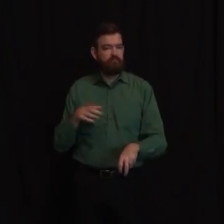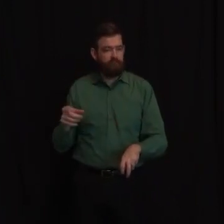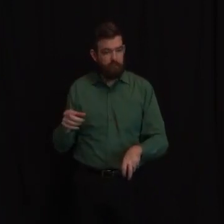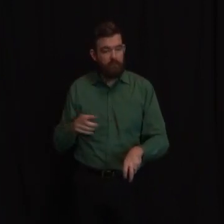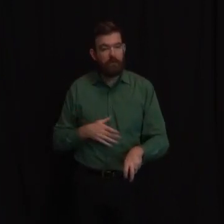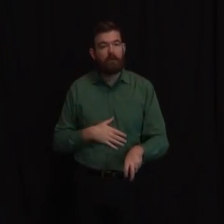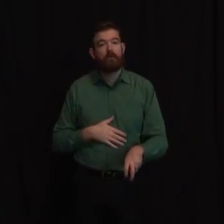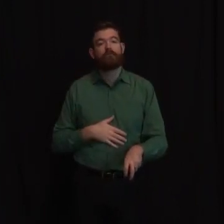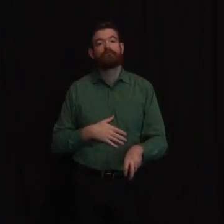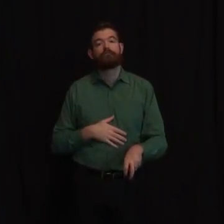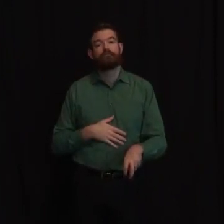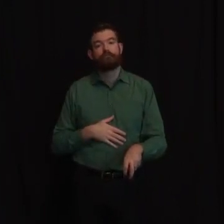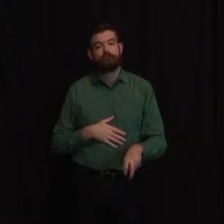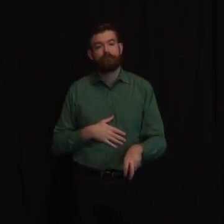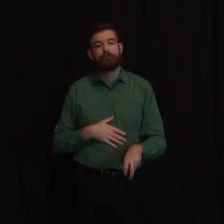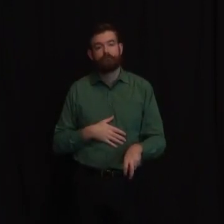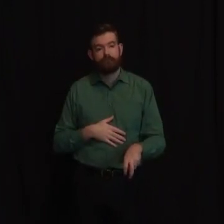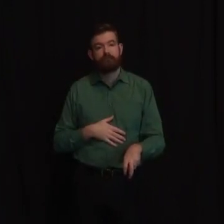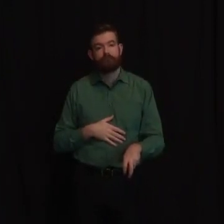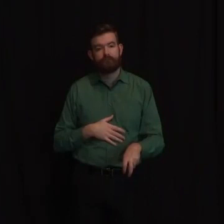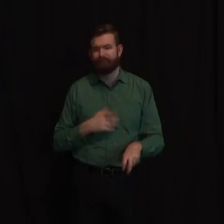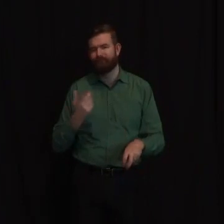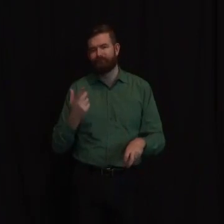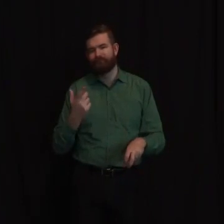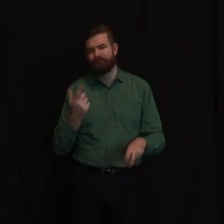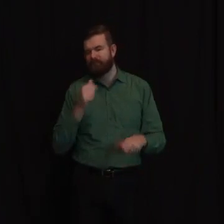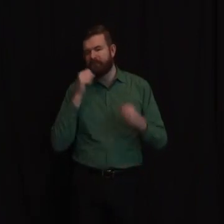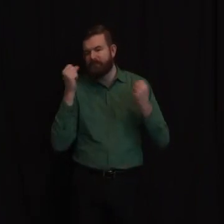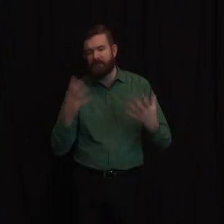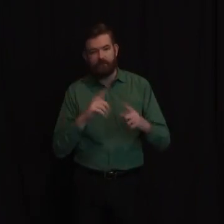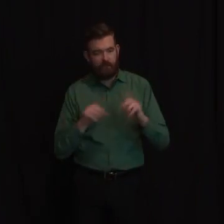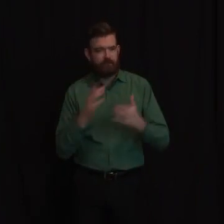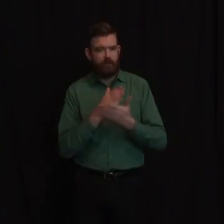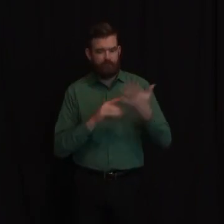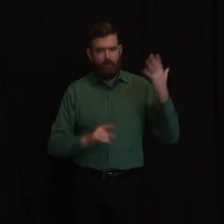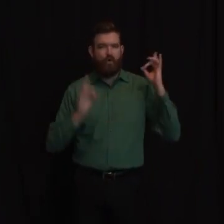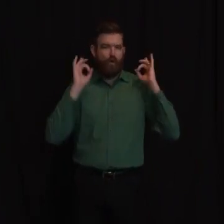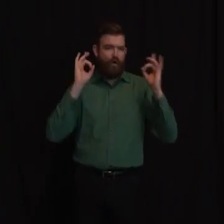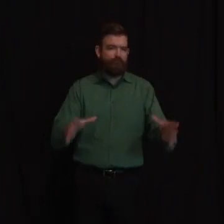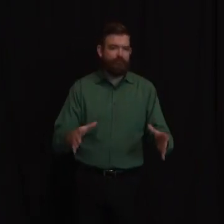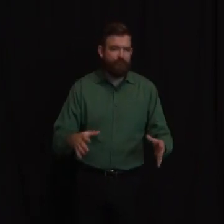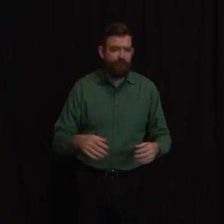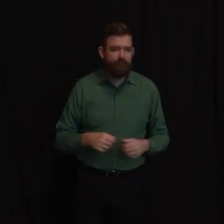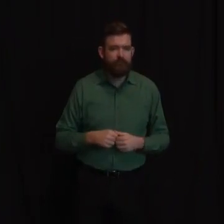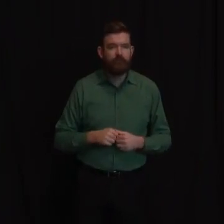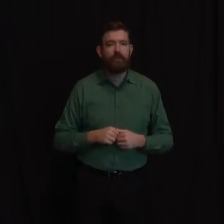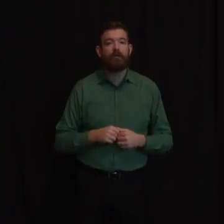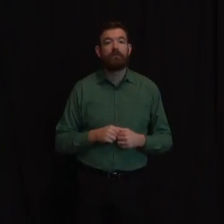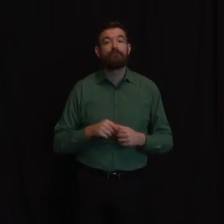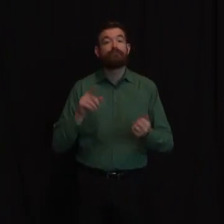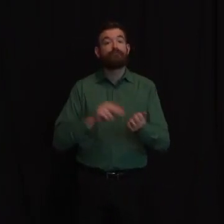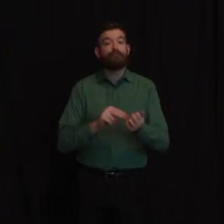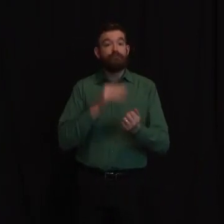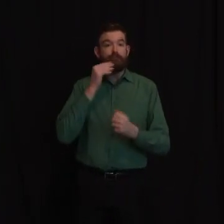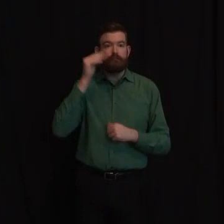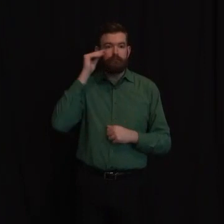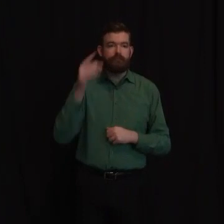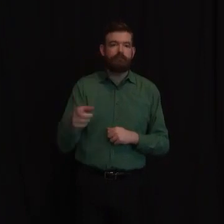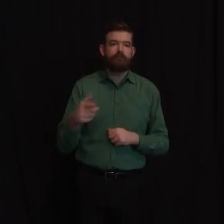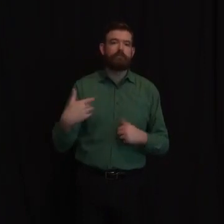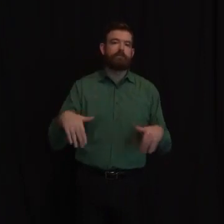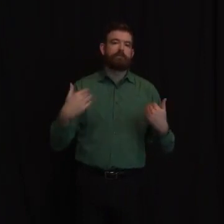were fairly egregious last night. On the long-term care front, just because that is such a